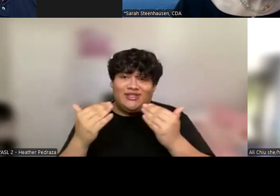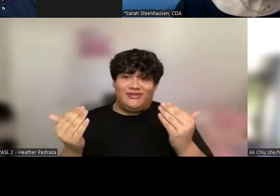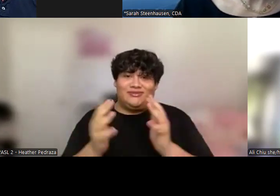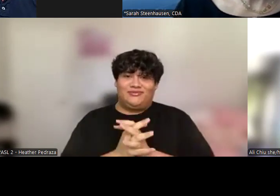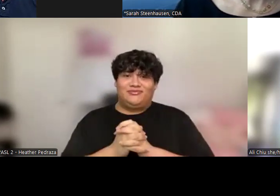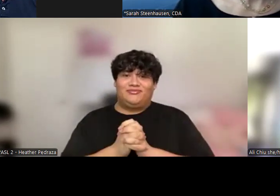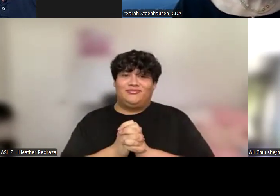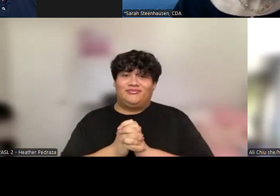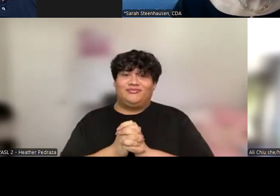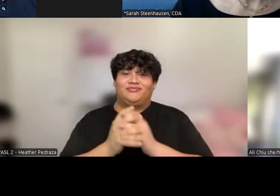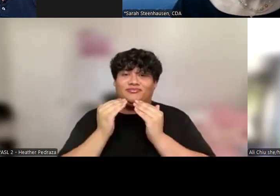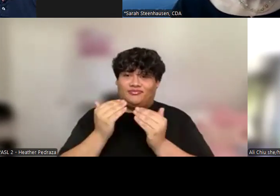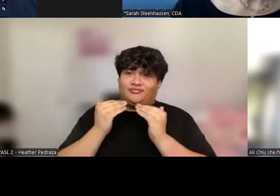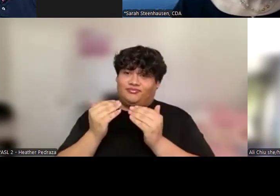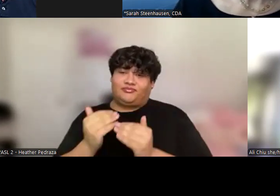Thank you.